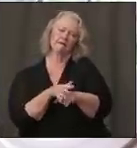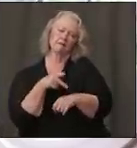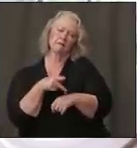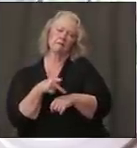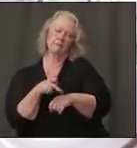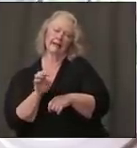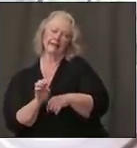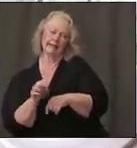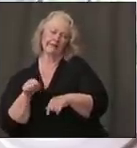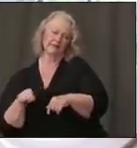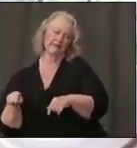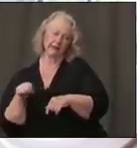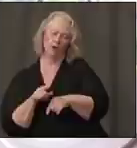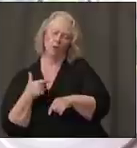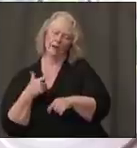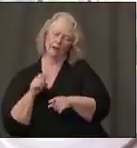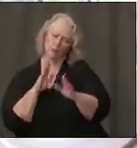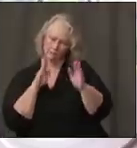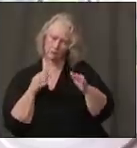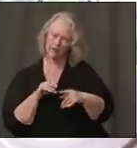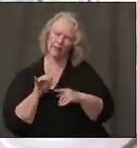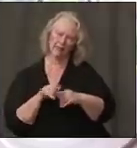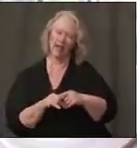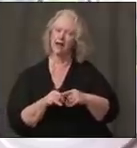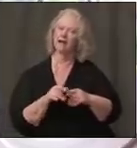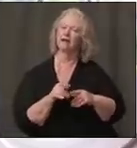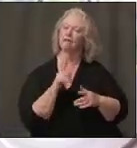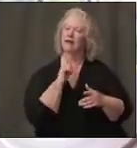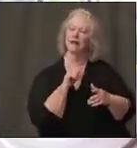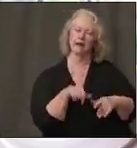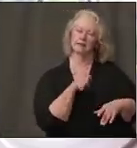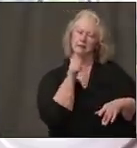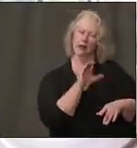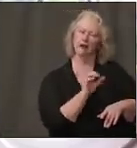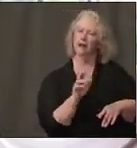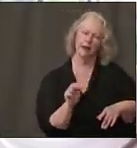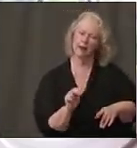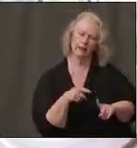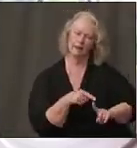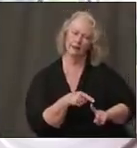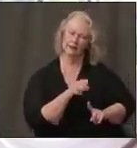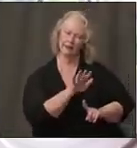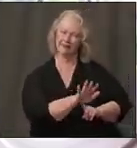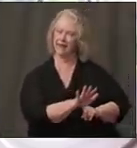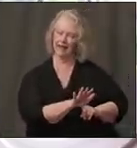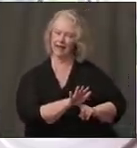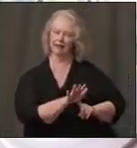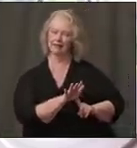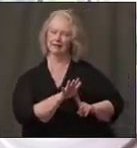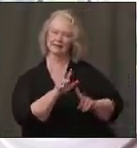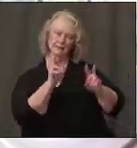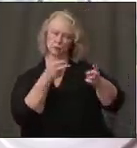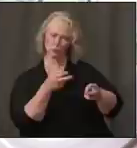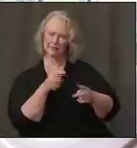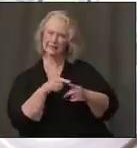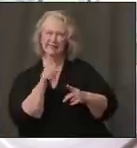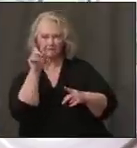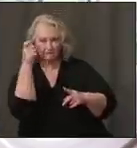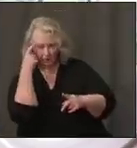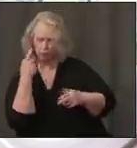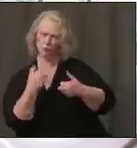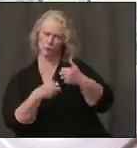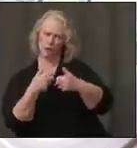to focus resources on that. This isn't really a state issue. I mean, this is a federal issue that we need to think about how to target